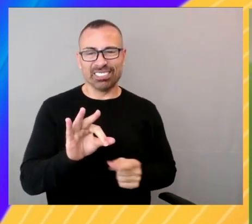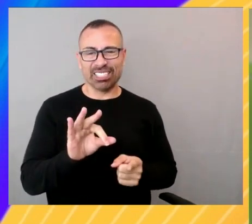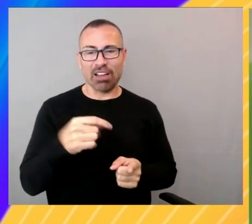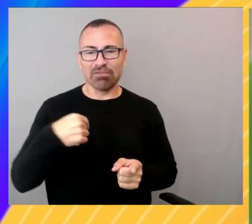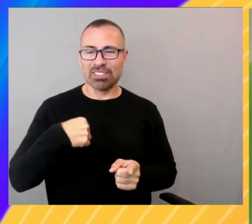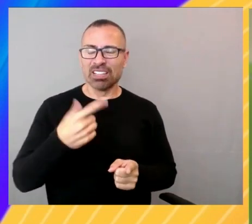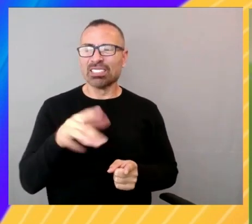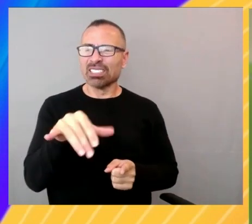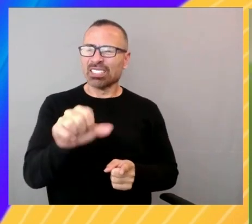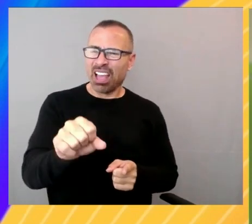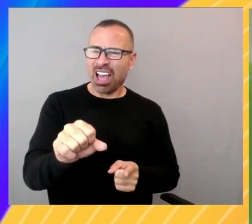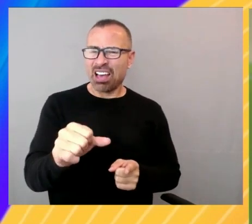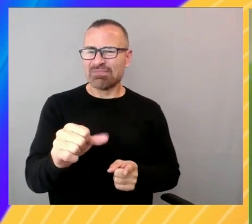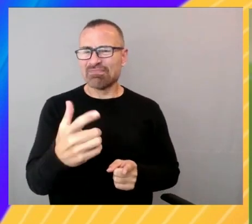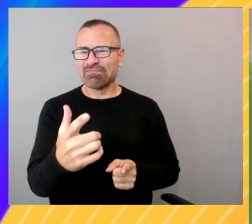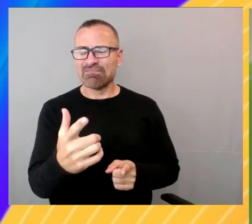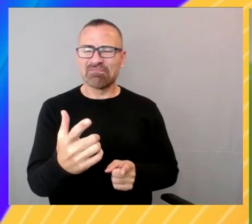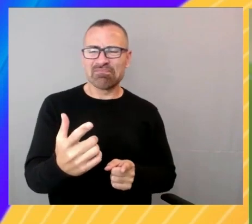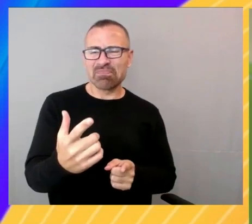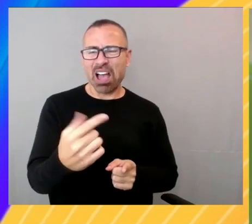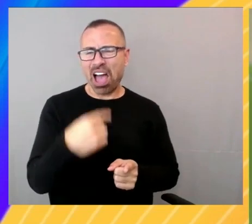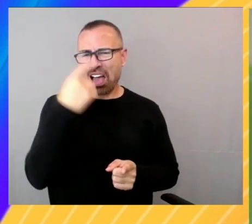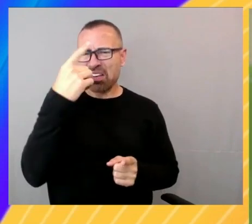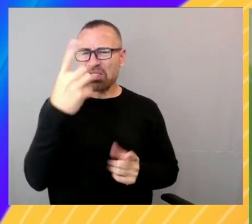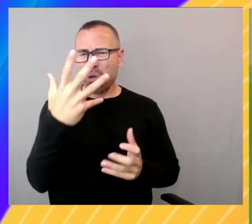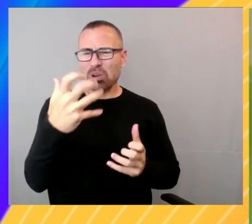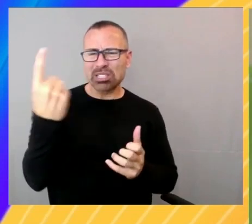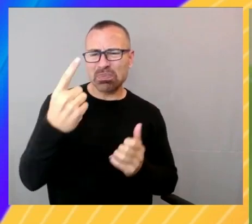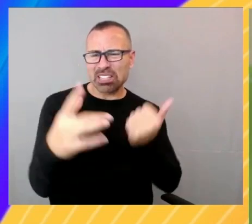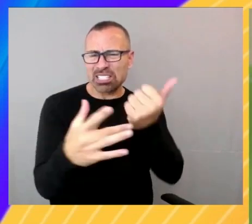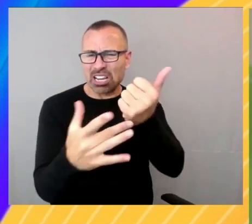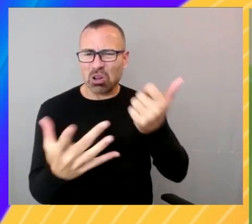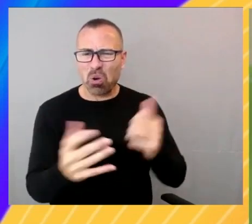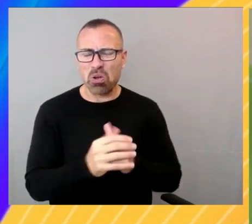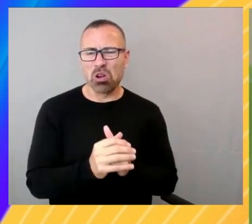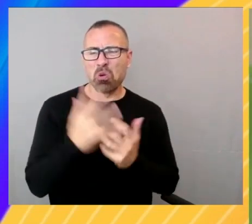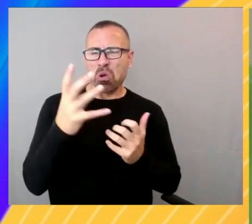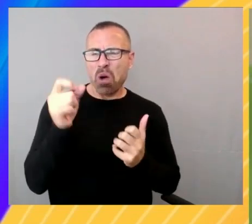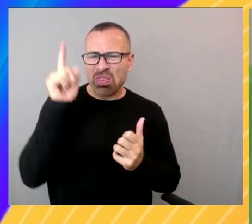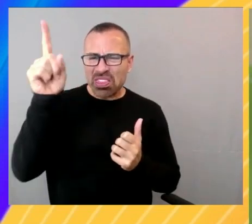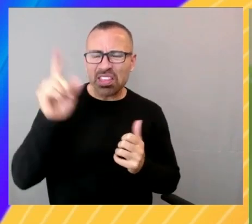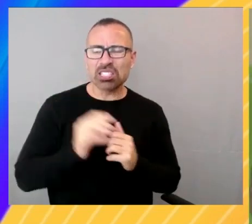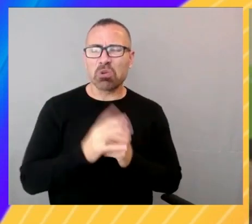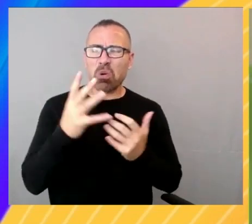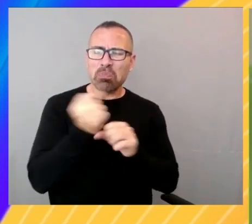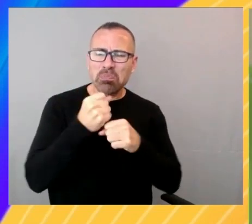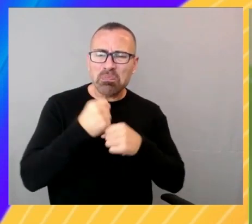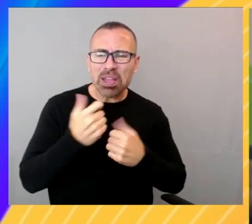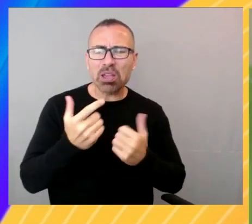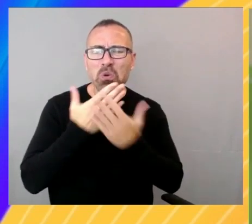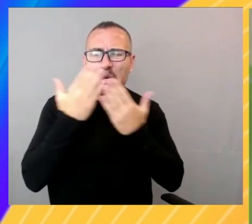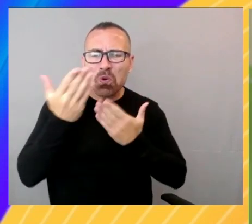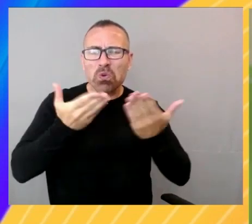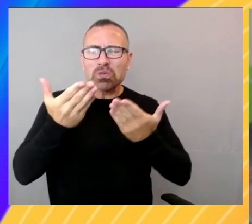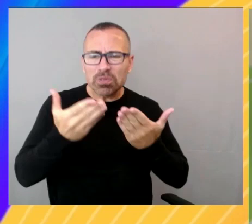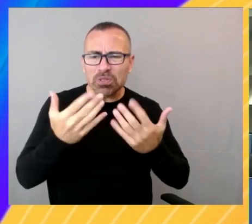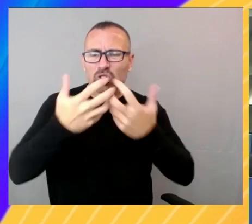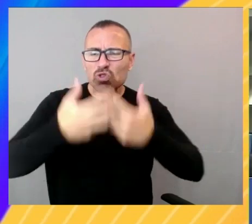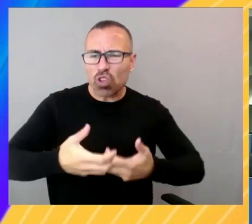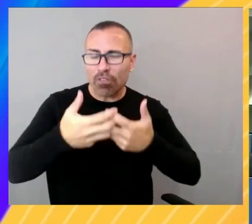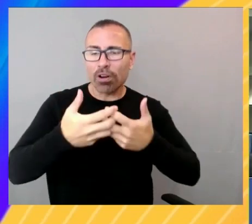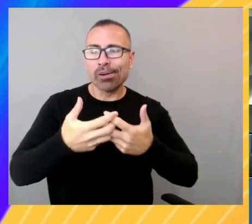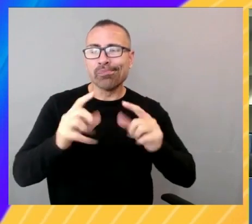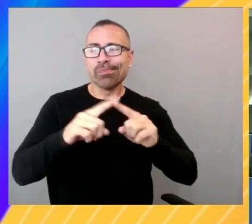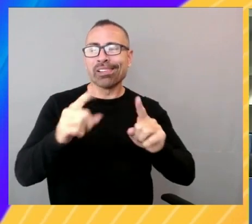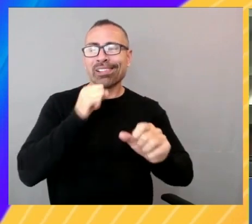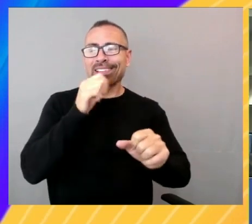this application, maybe make it serverless and figure out how to run that. But it's more than that. It's like we need to help convince our VPs that this